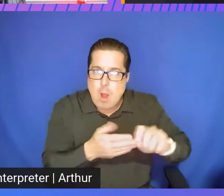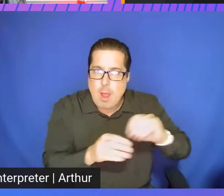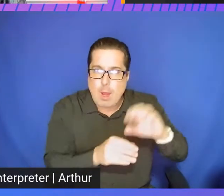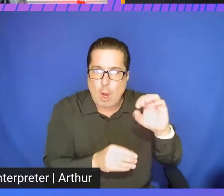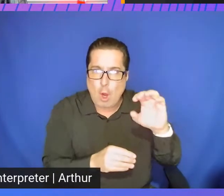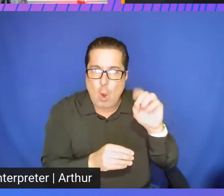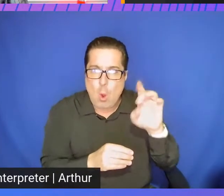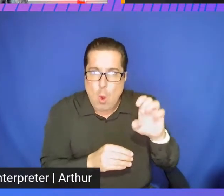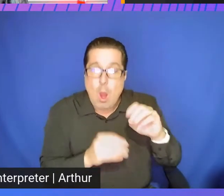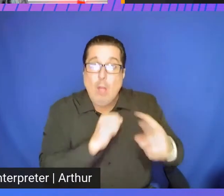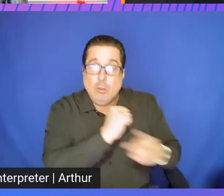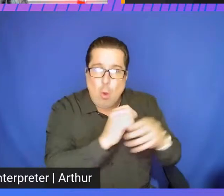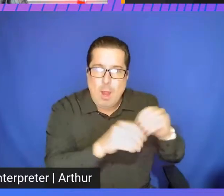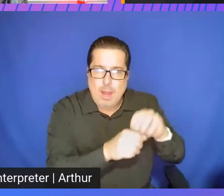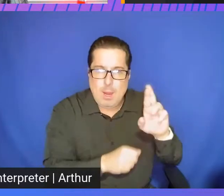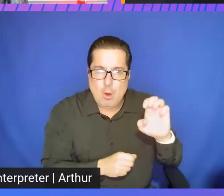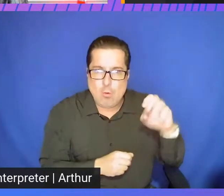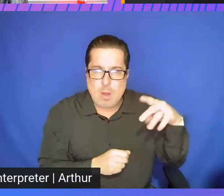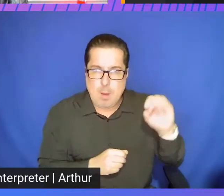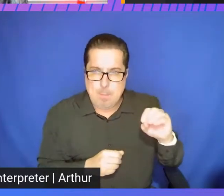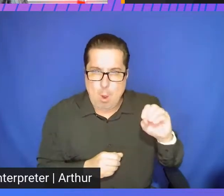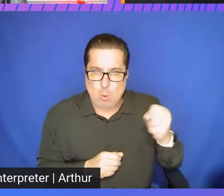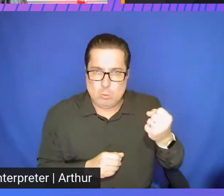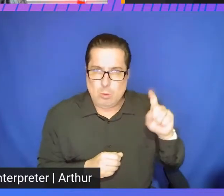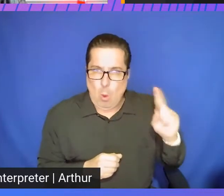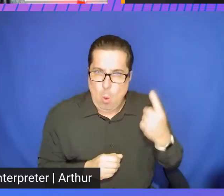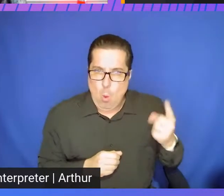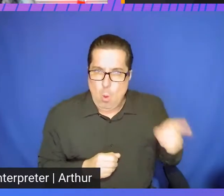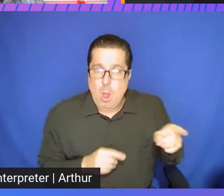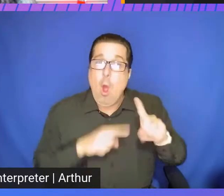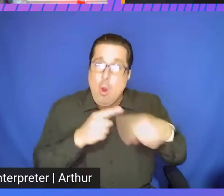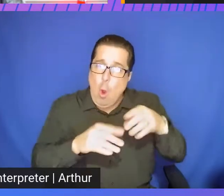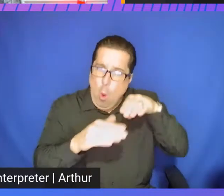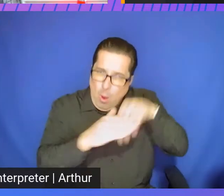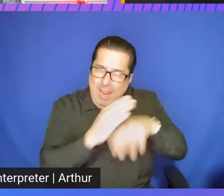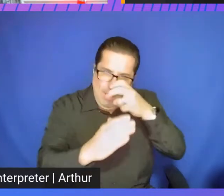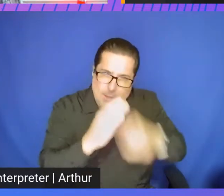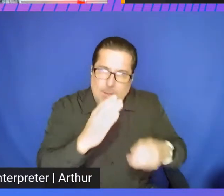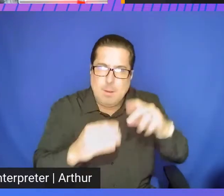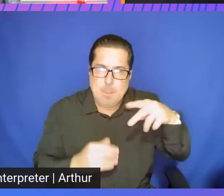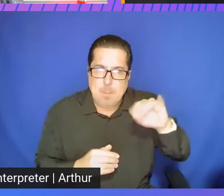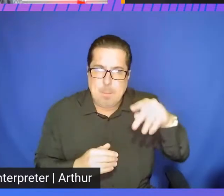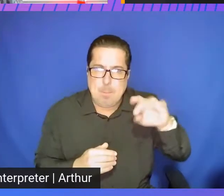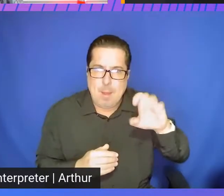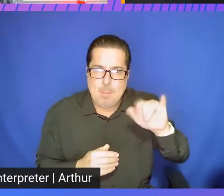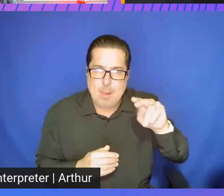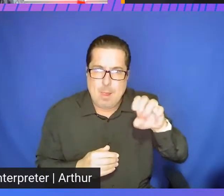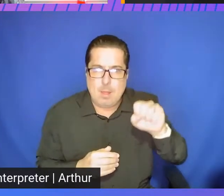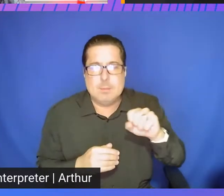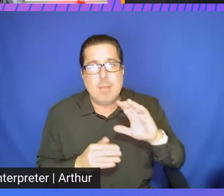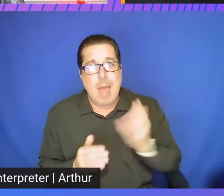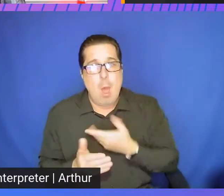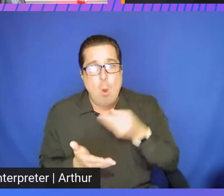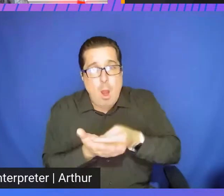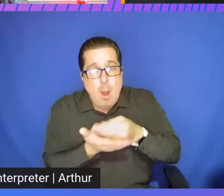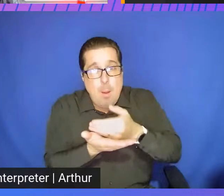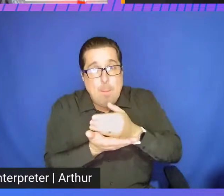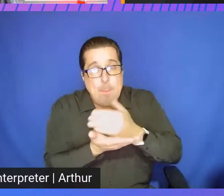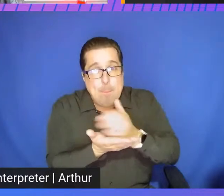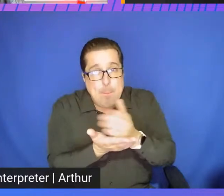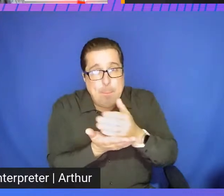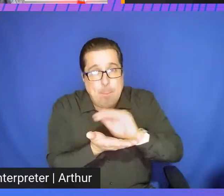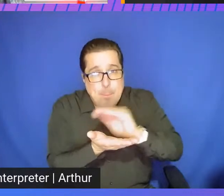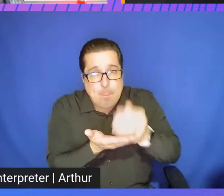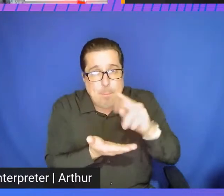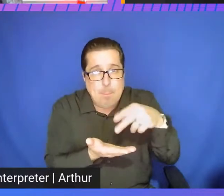repos. Go all in on pipelines. Things like our budget. Our budgets. We created a pipeline